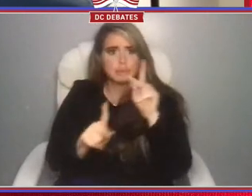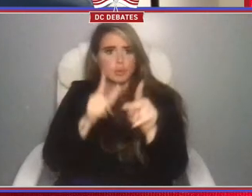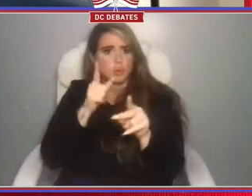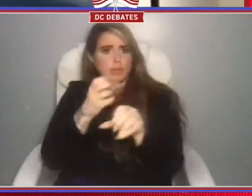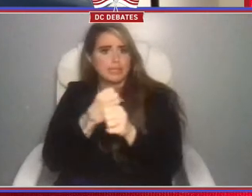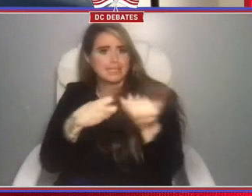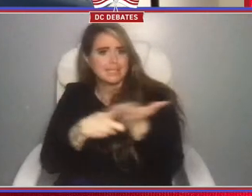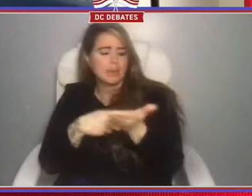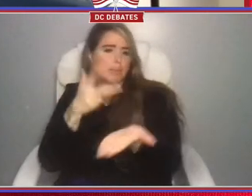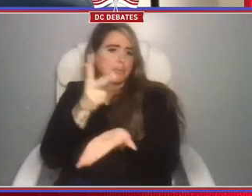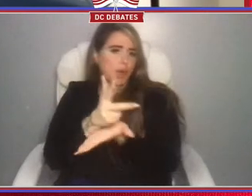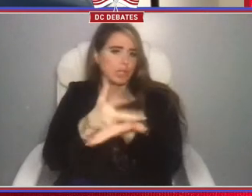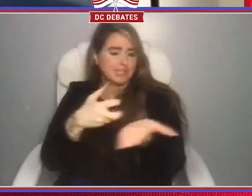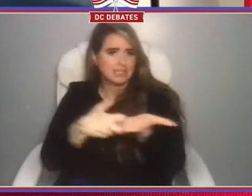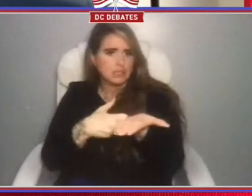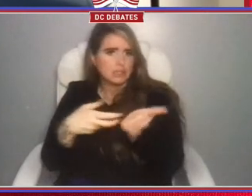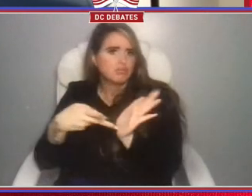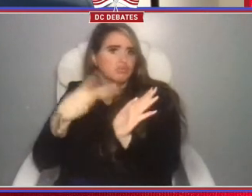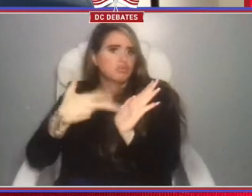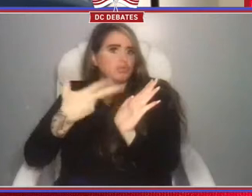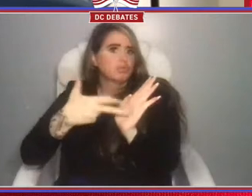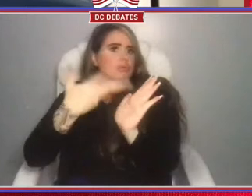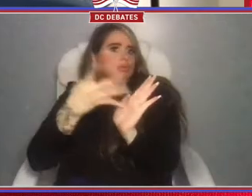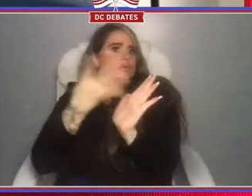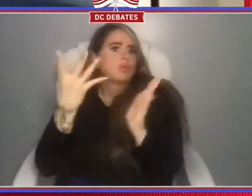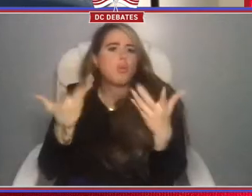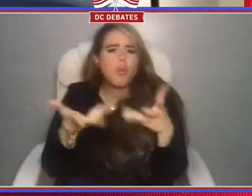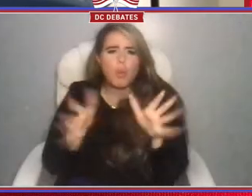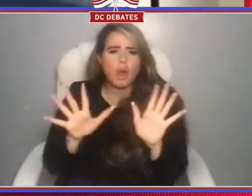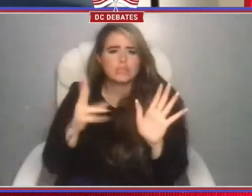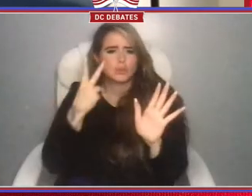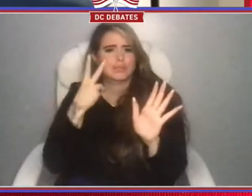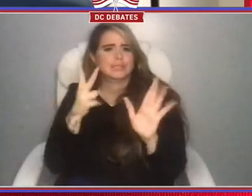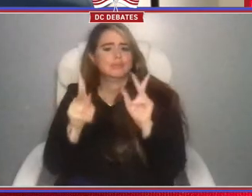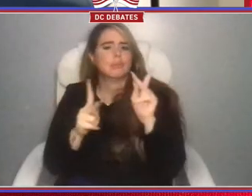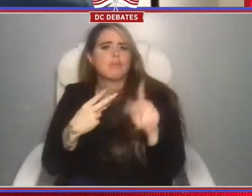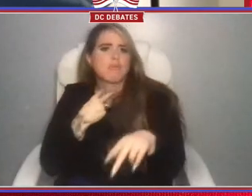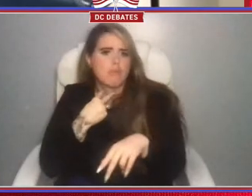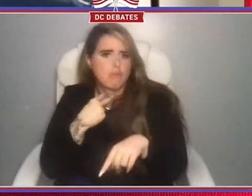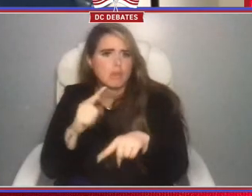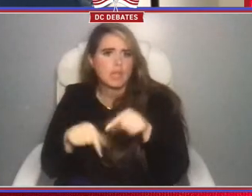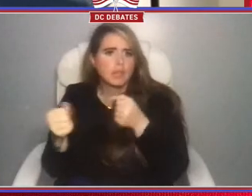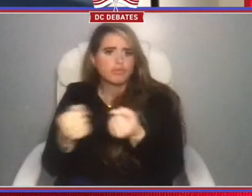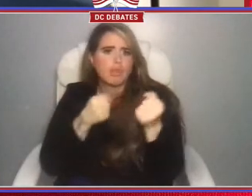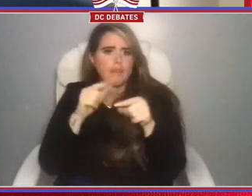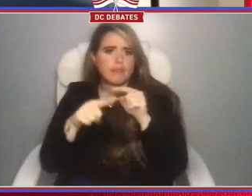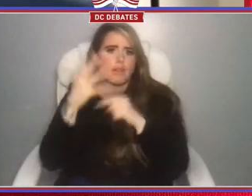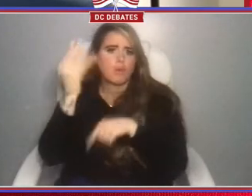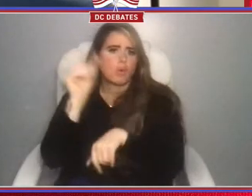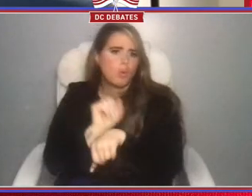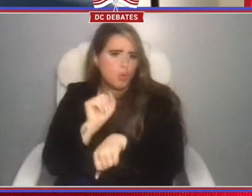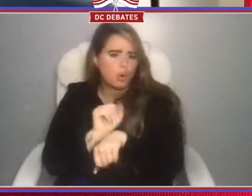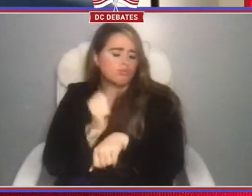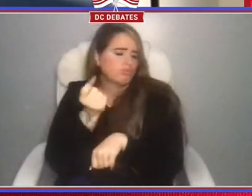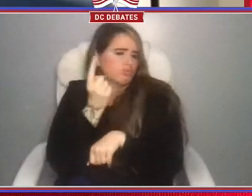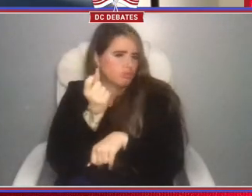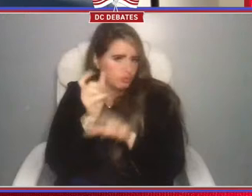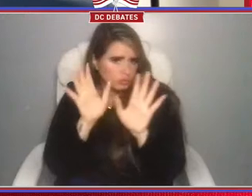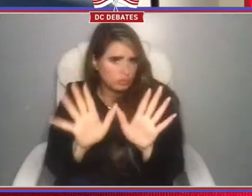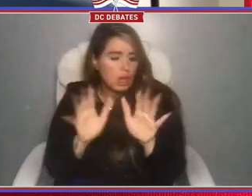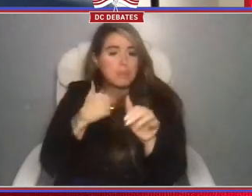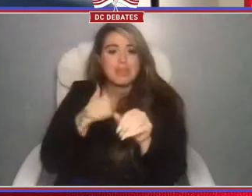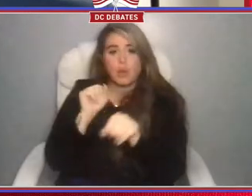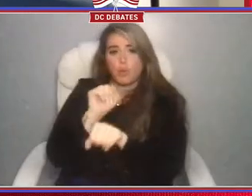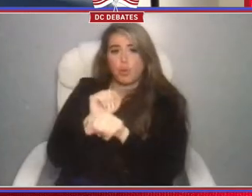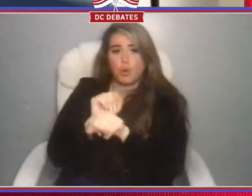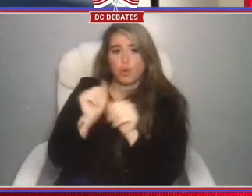tickets, into someone's inability to drive their car and work. And that's why actually with Councilmember Trayon White,